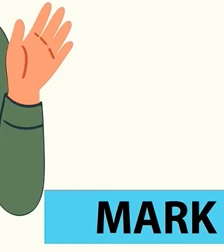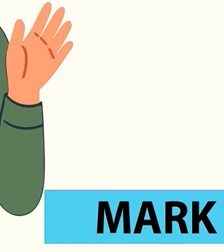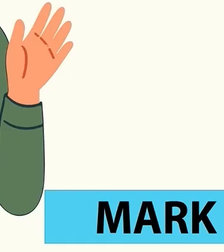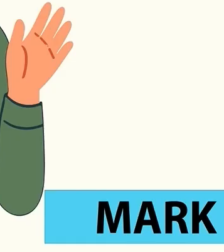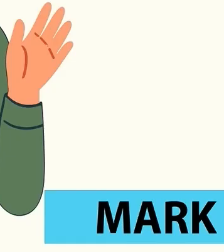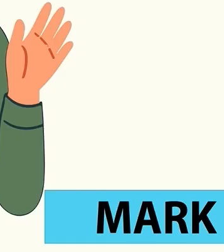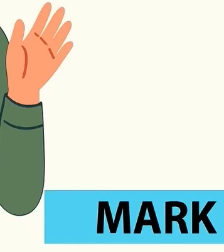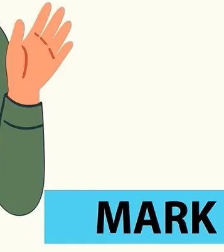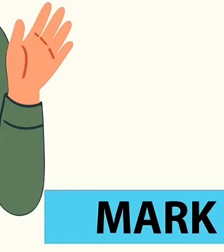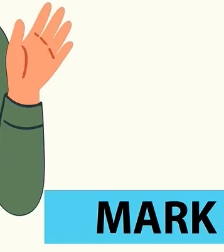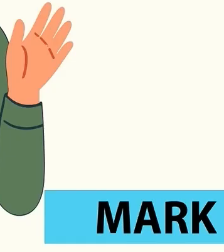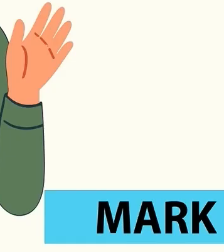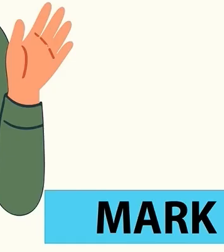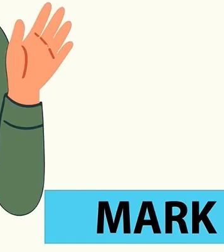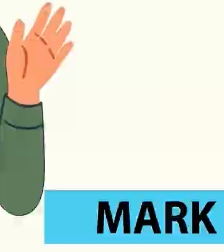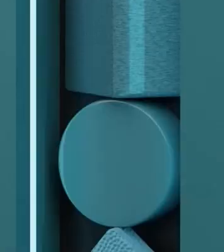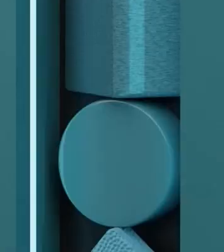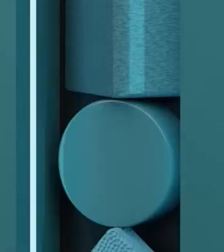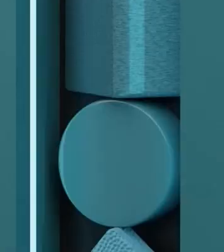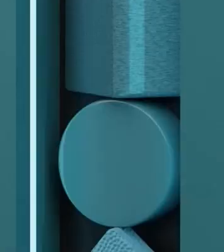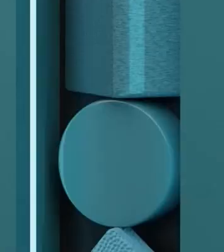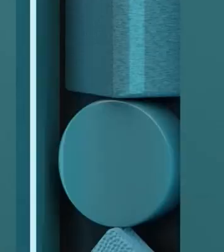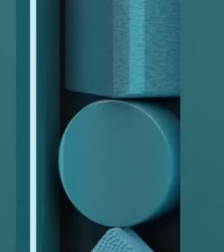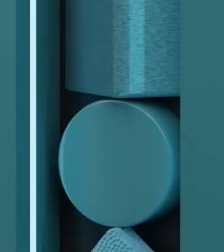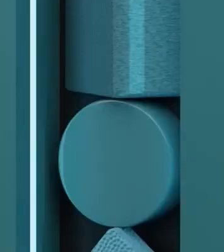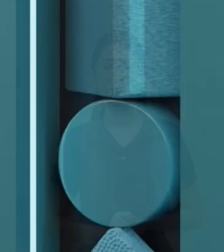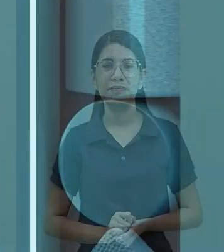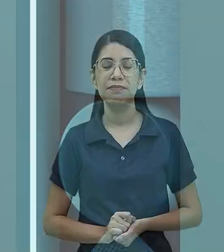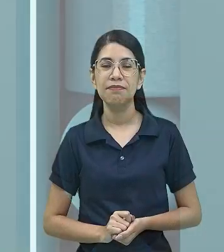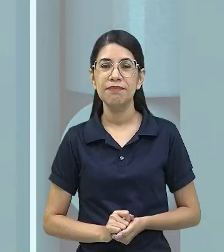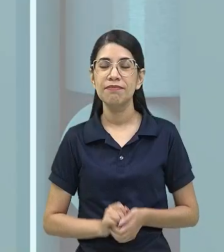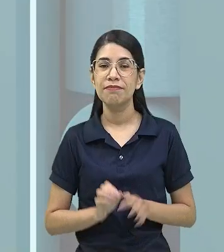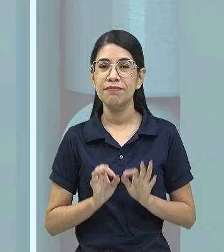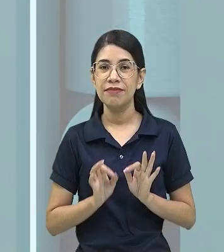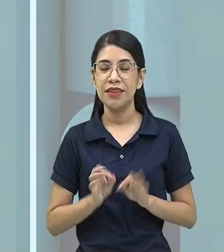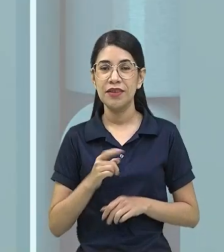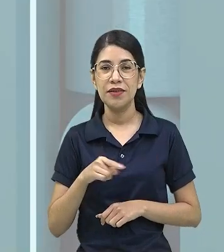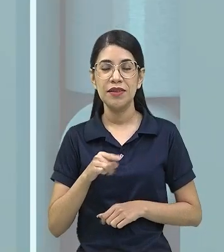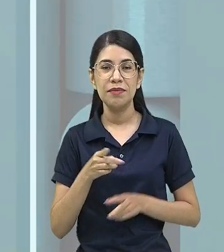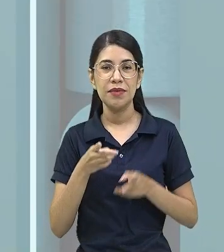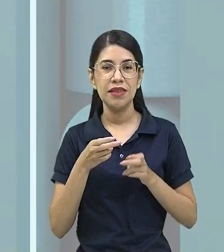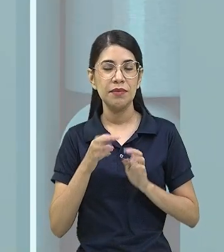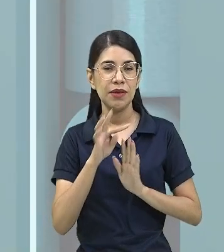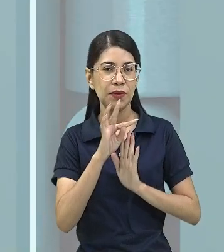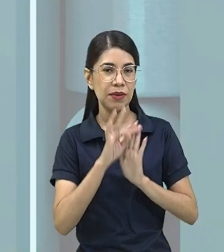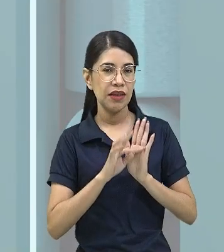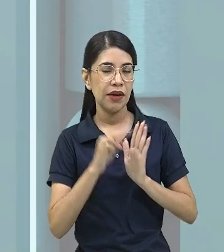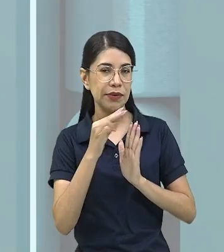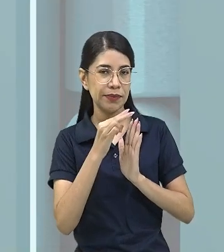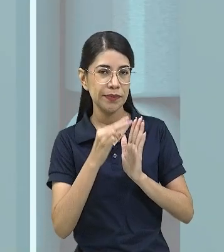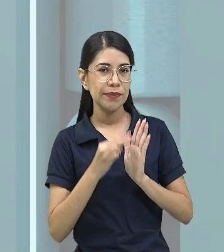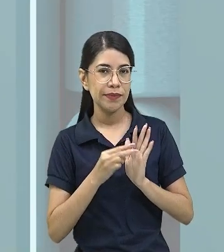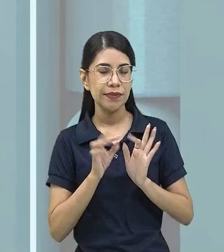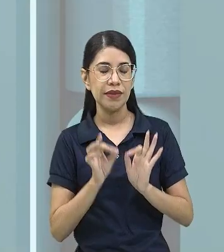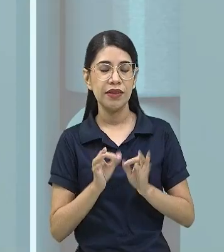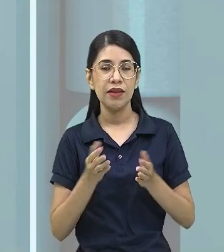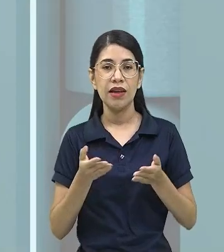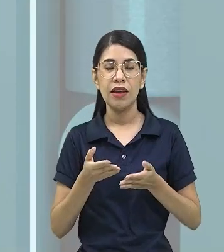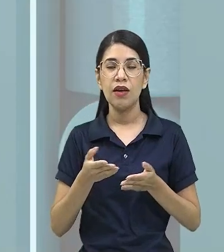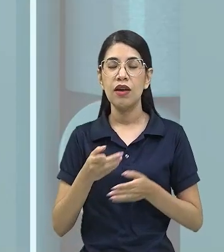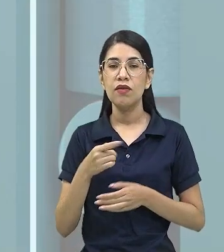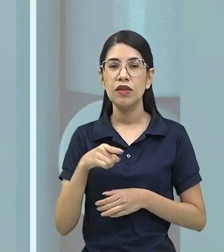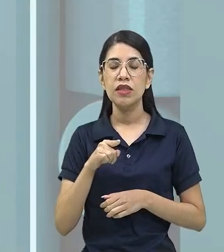Maybe he just wanted pizza. Muito bem, nós ouvimos e lemos o texto e agora eu quero que